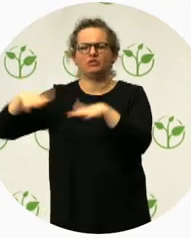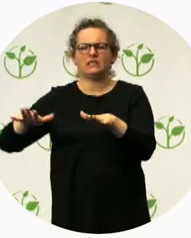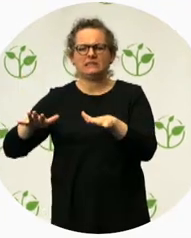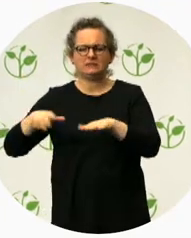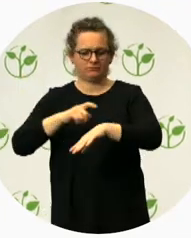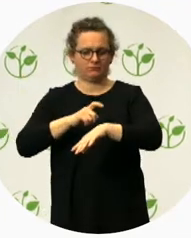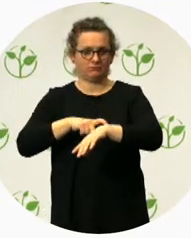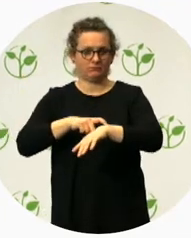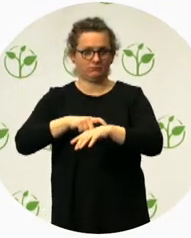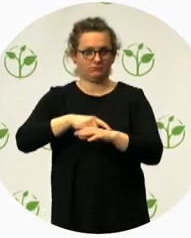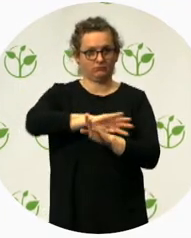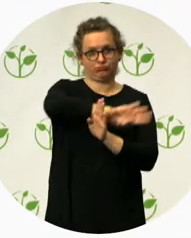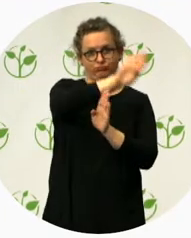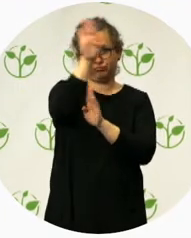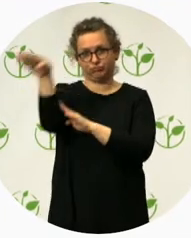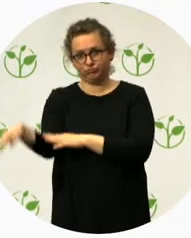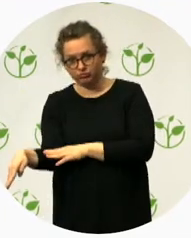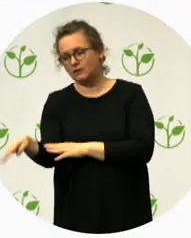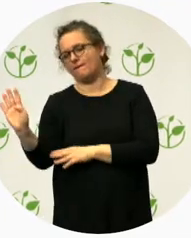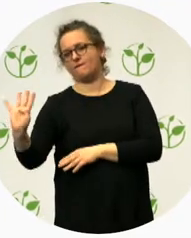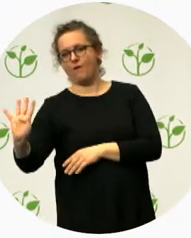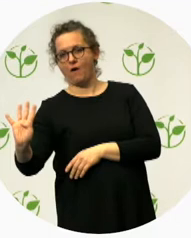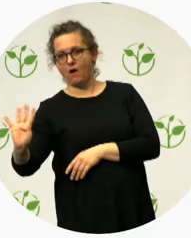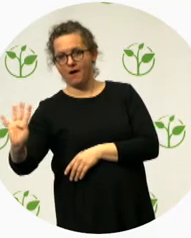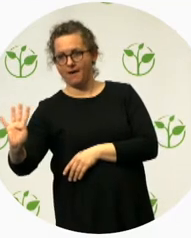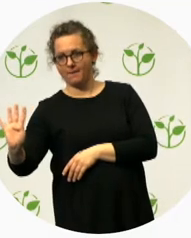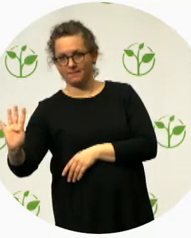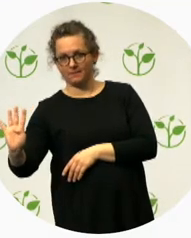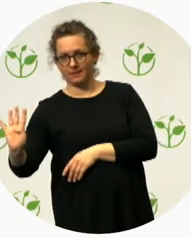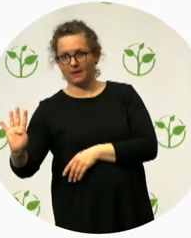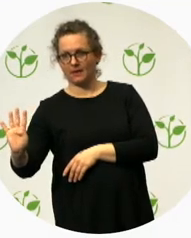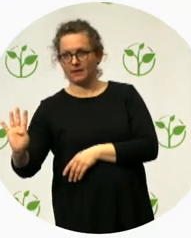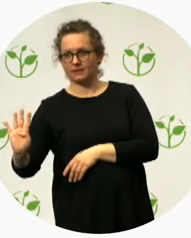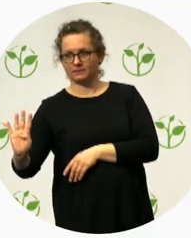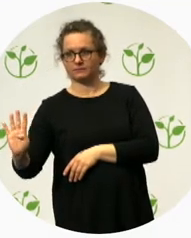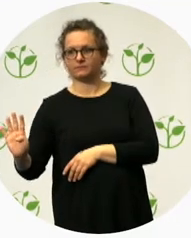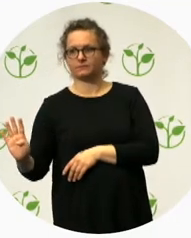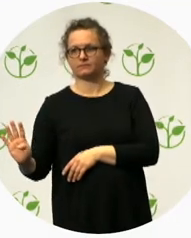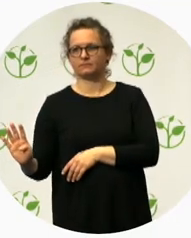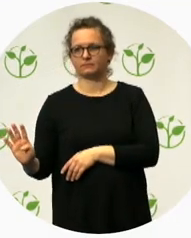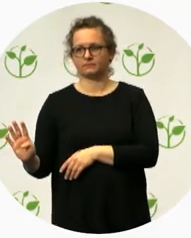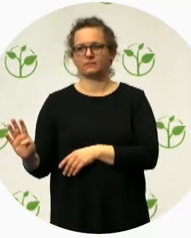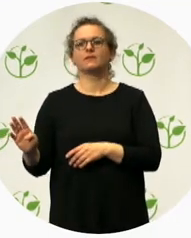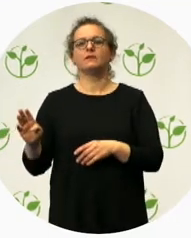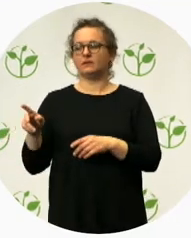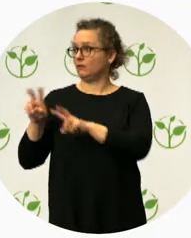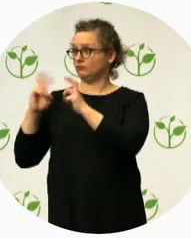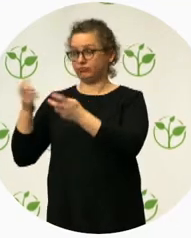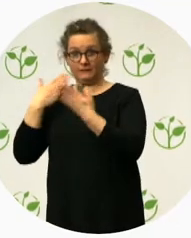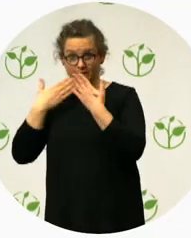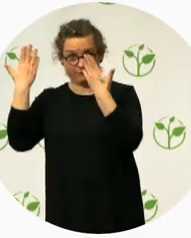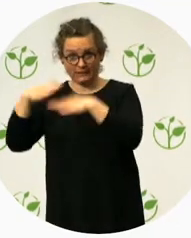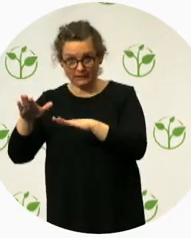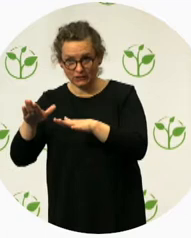free to go in between, right? That's what sure. we want. Yep. You to go in and out of those rooms at your own leisure, because not everything runs concurrently. There's